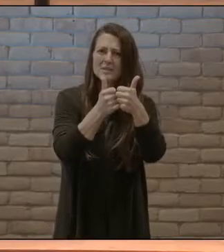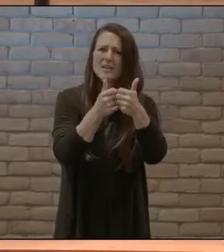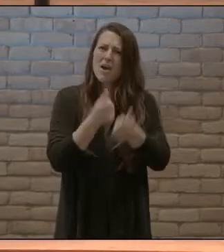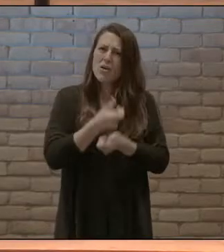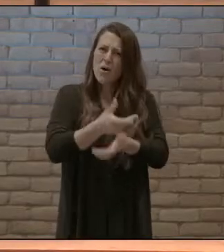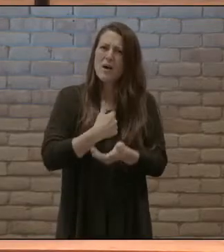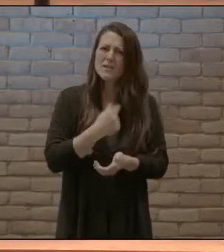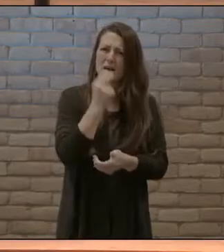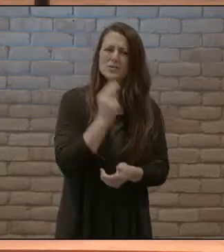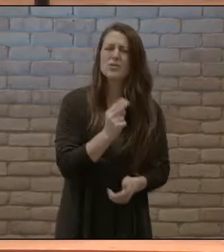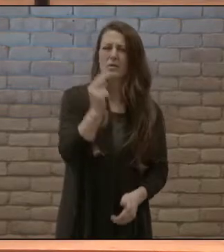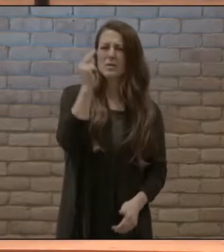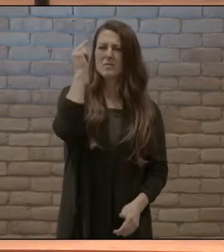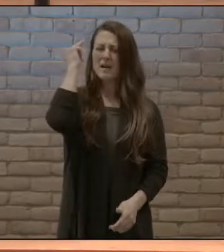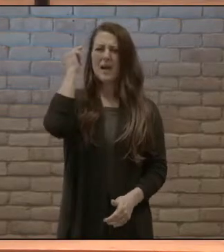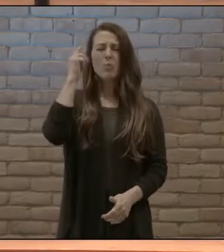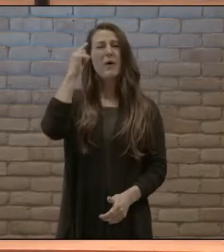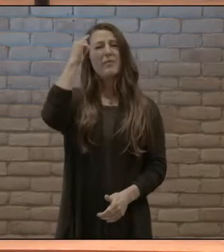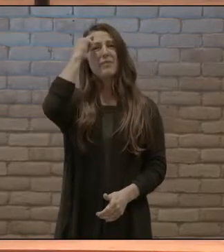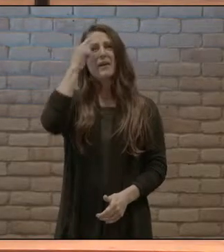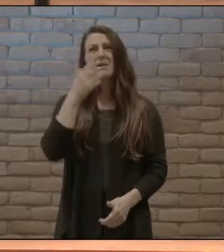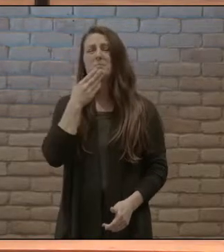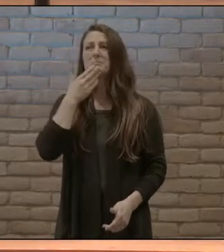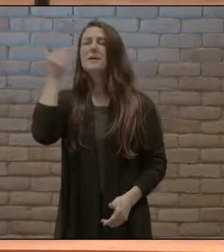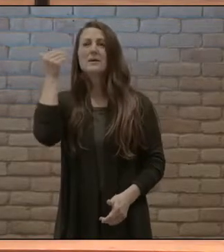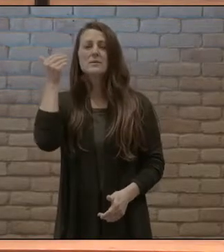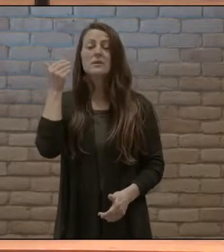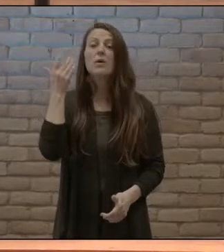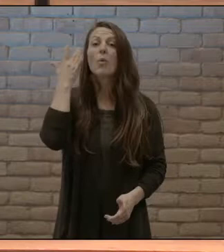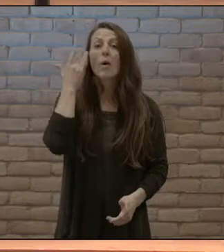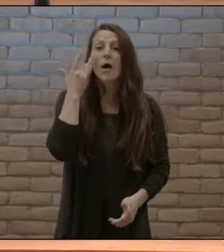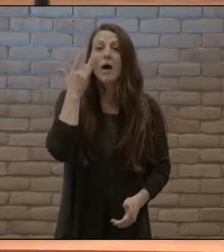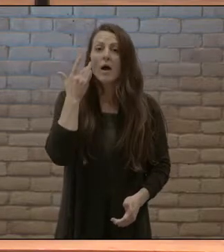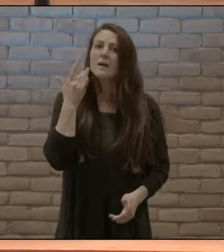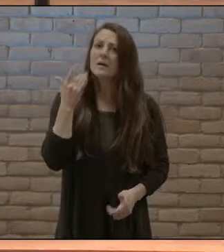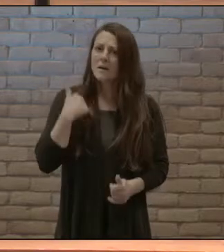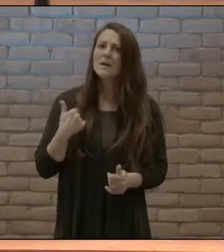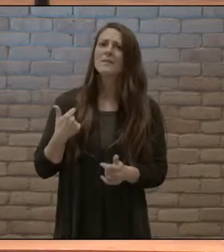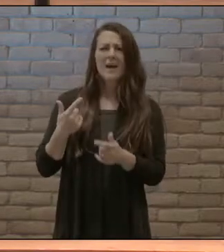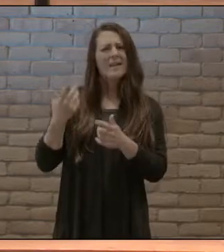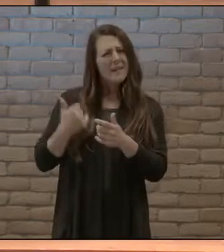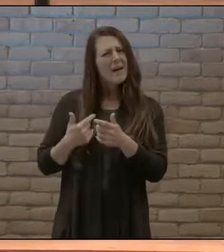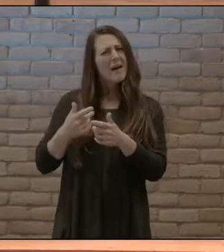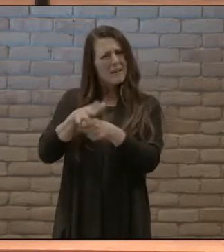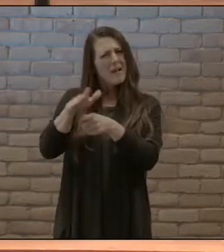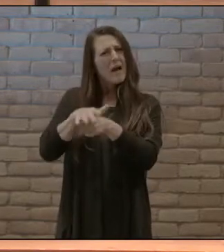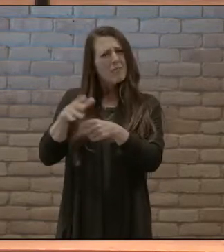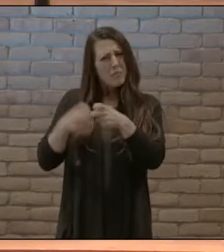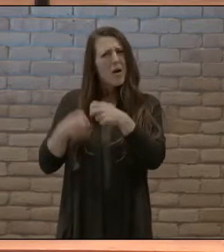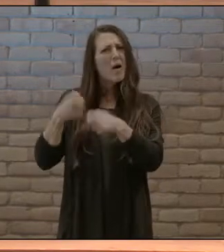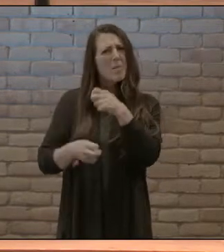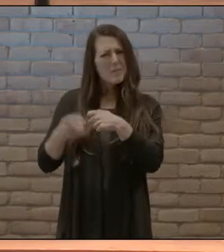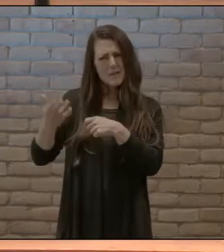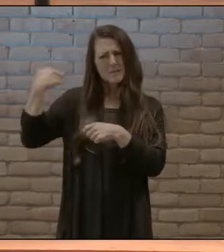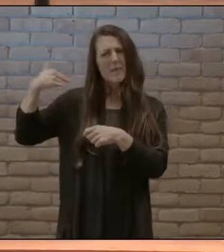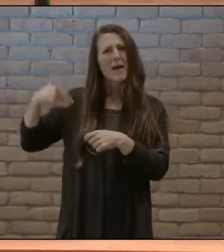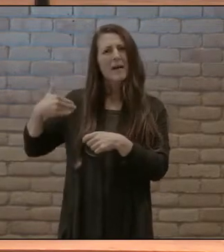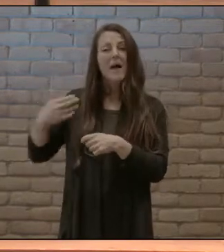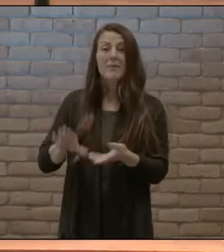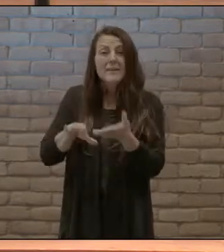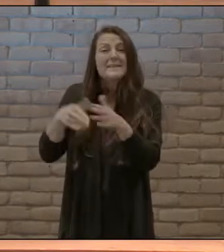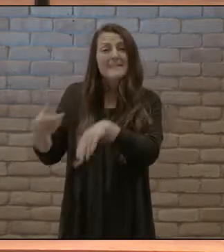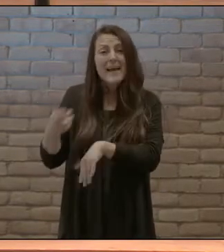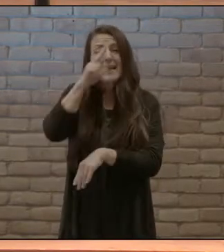at the past with a distorted view, because more often than not, the past had enough problems of its own. There's a dead